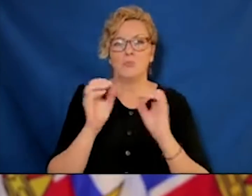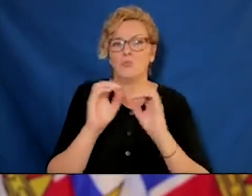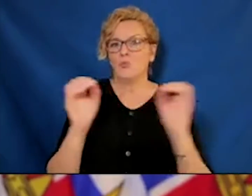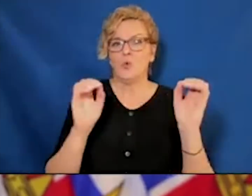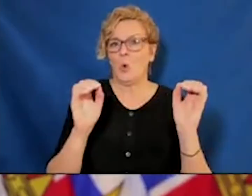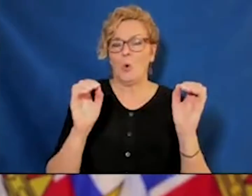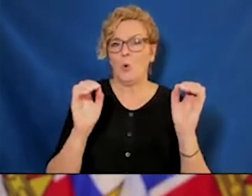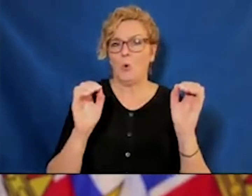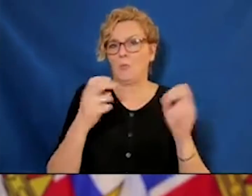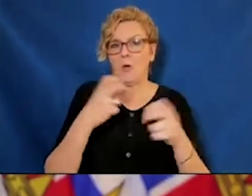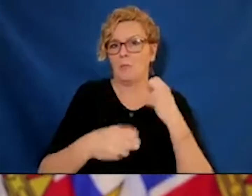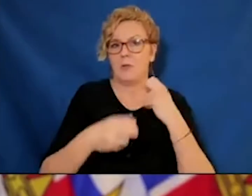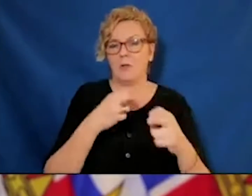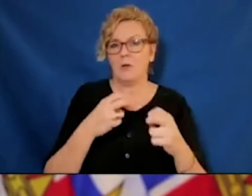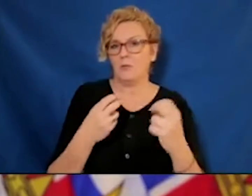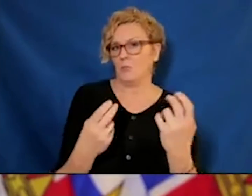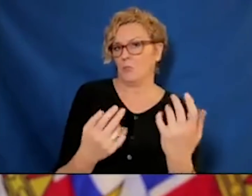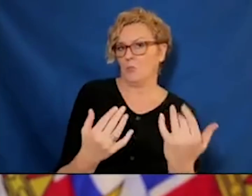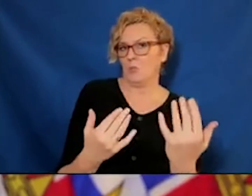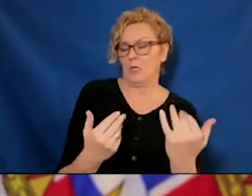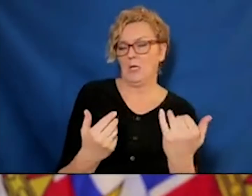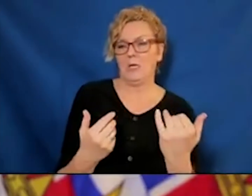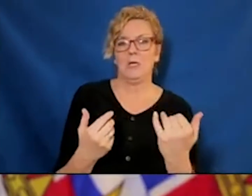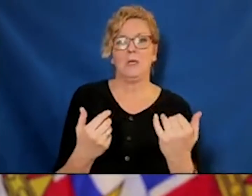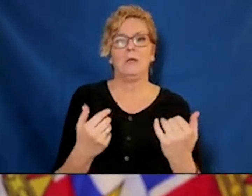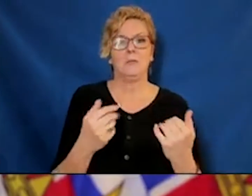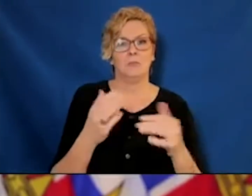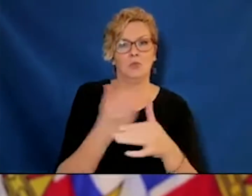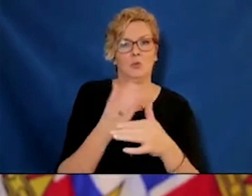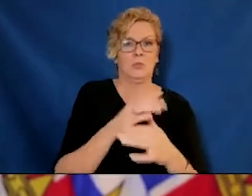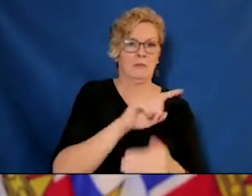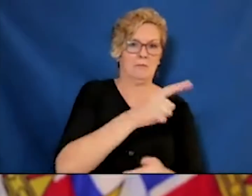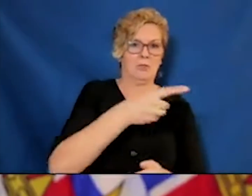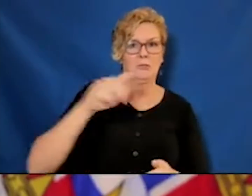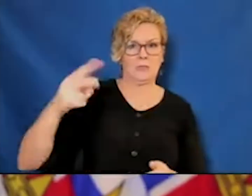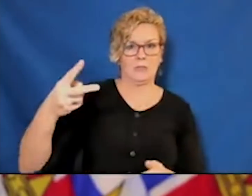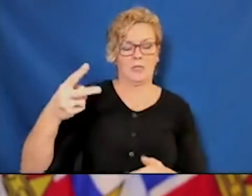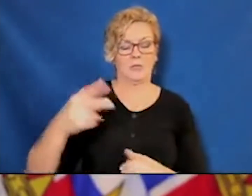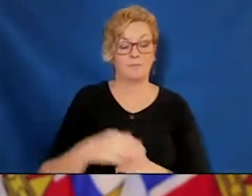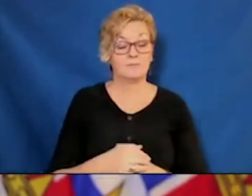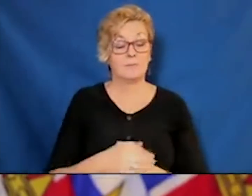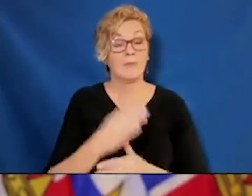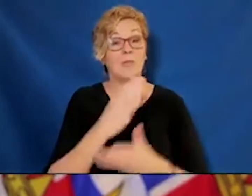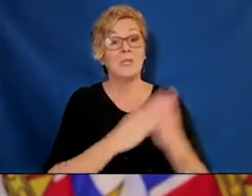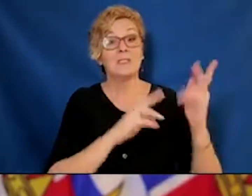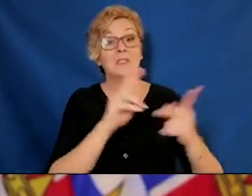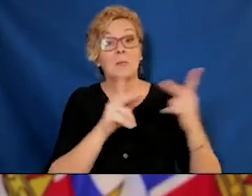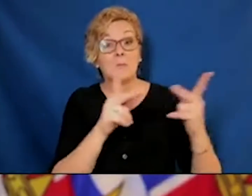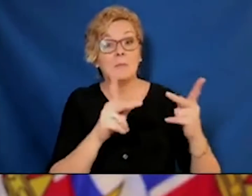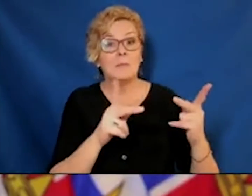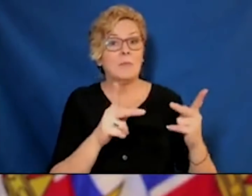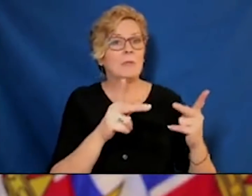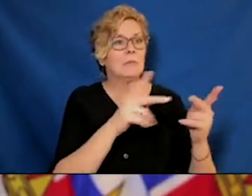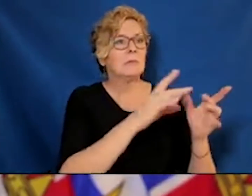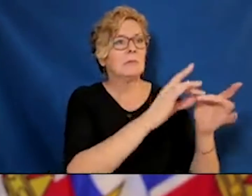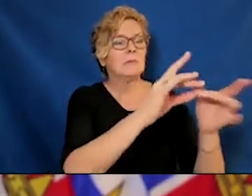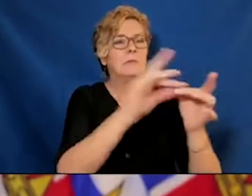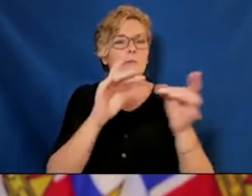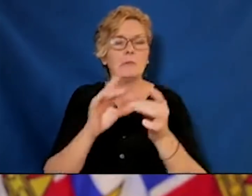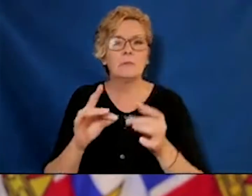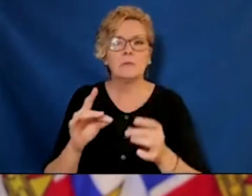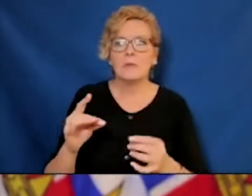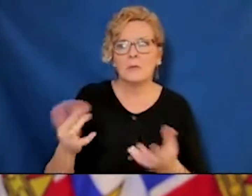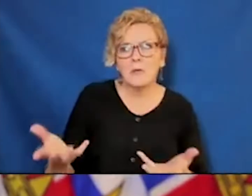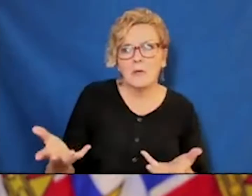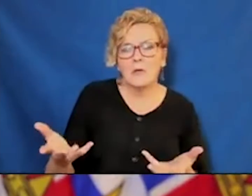for a vaccine-resistant strain to arise if people don't have the second dose in a short period of